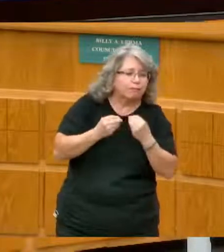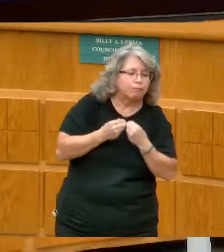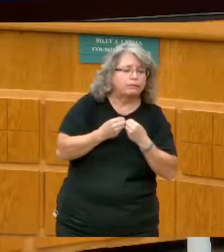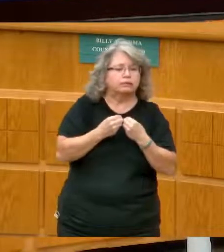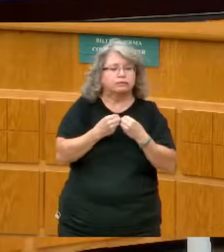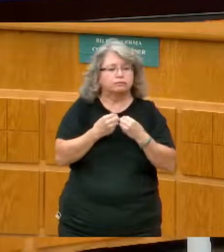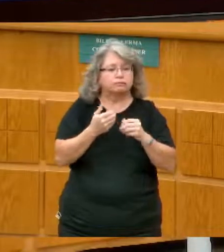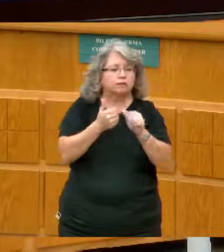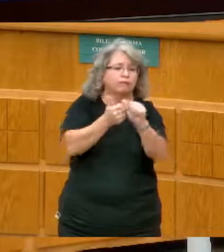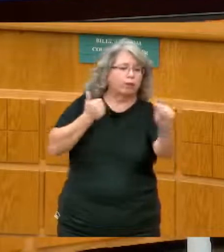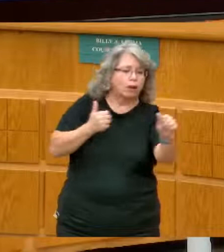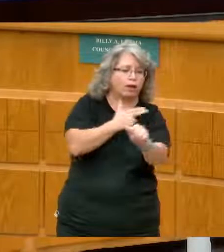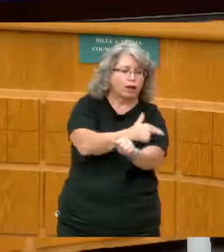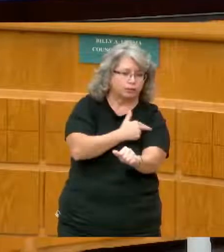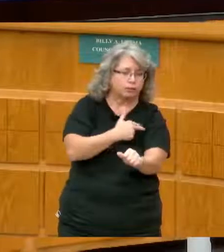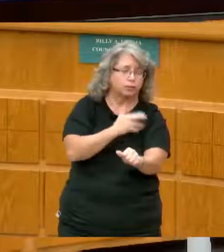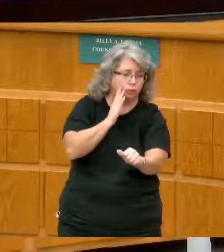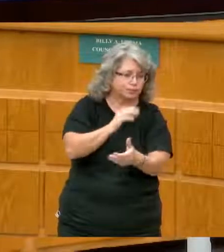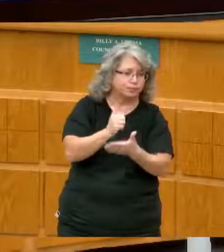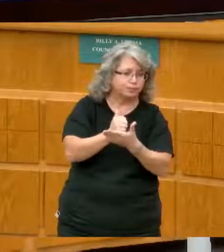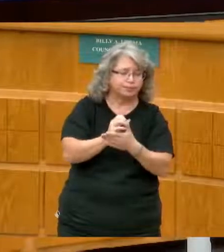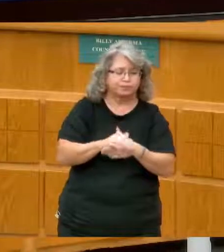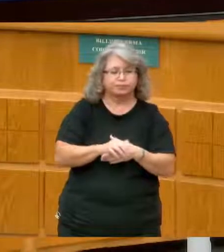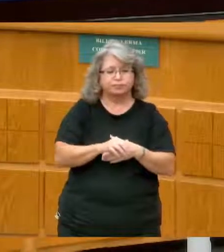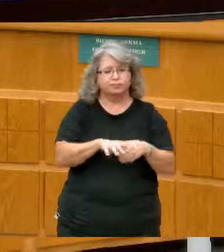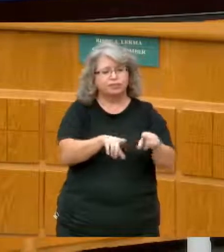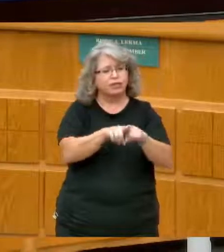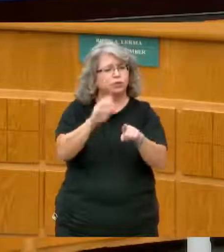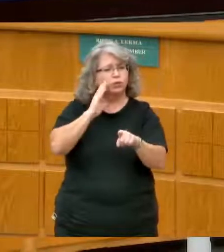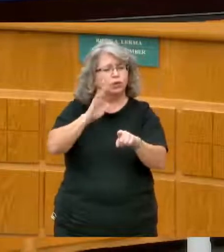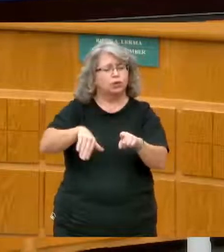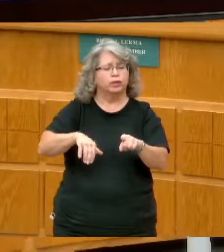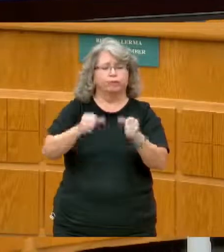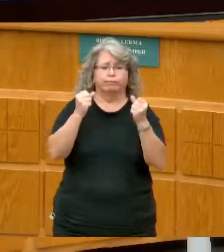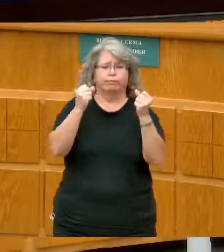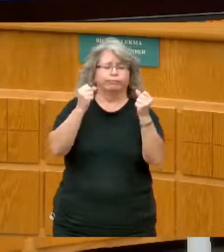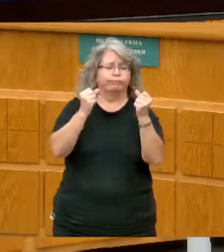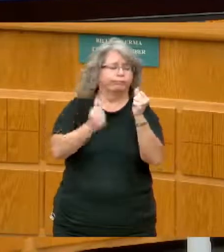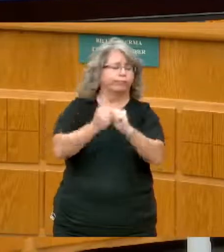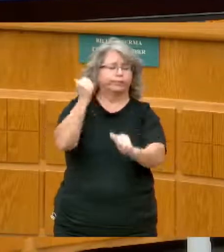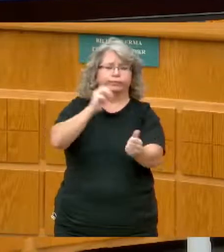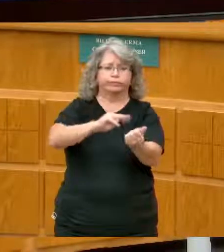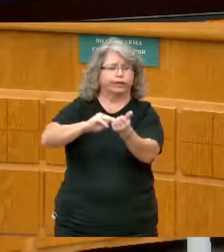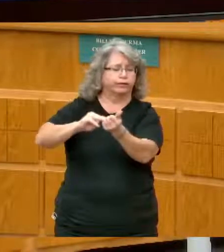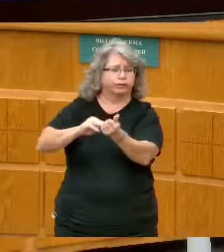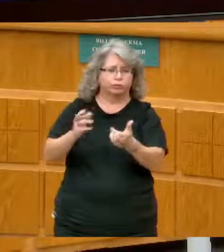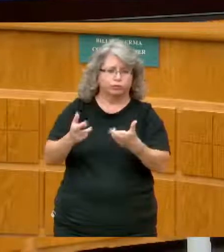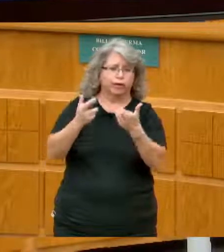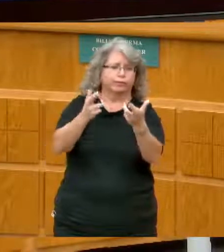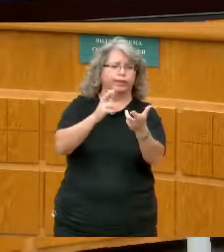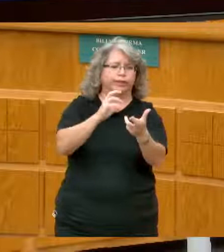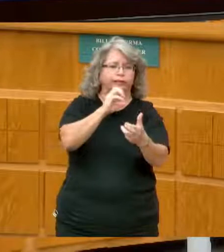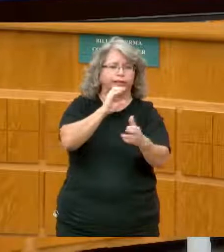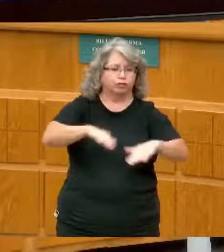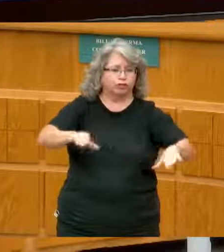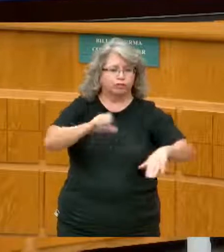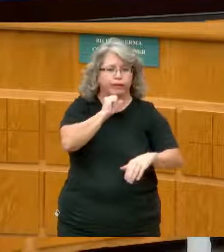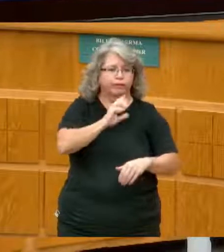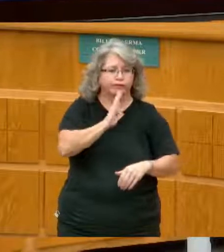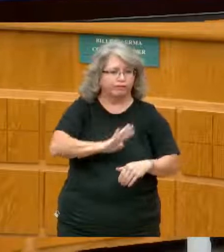experts are also recommending that children age 5 and up get vaccinated, and if eligible, get a booster